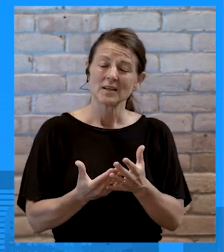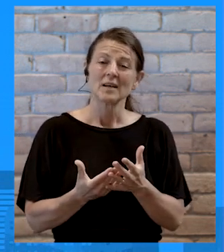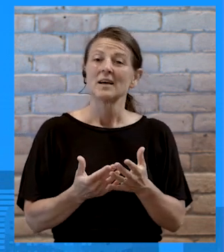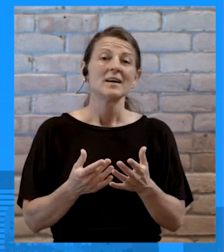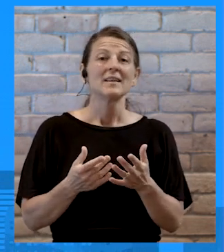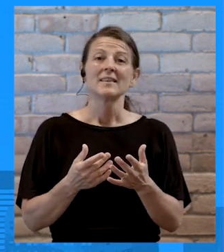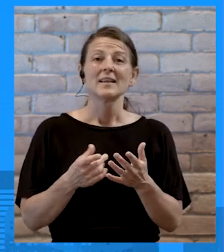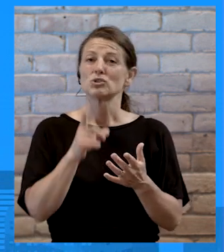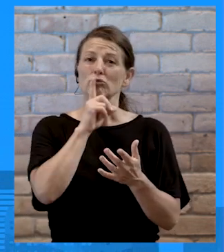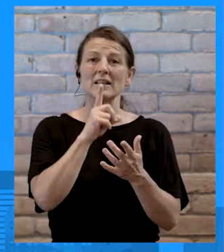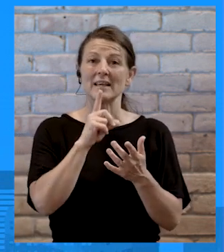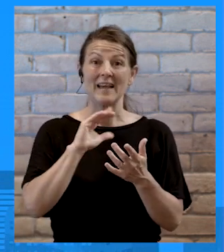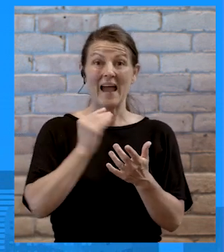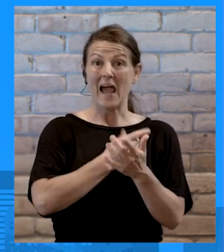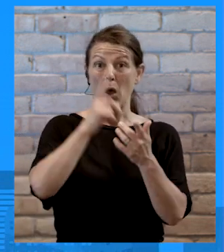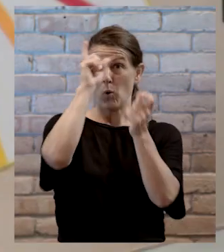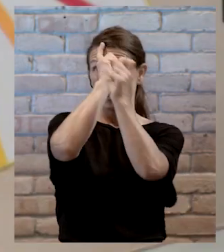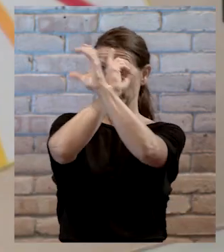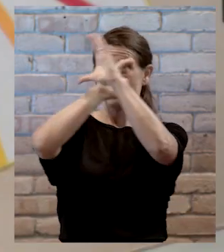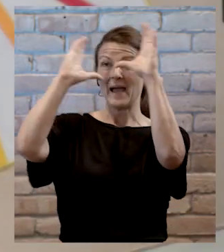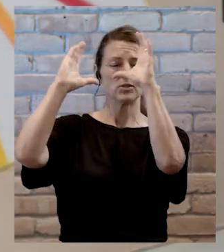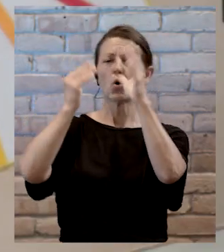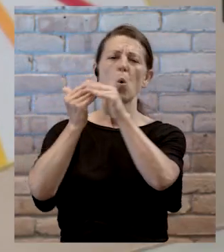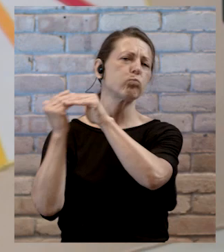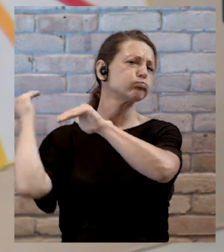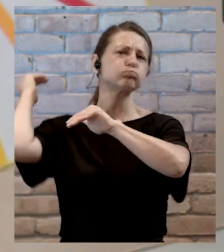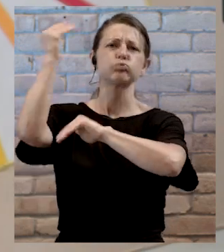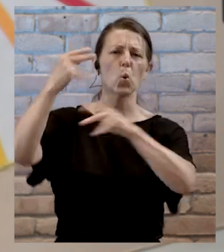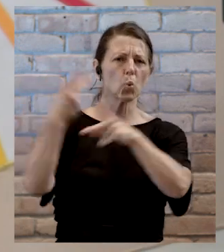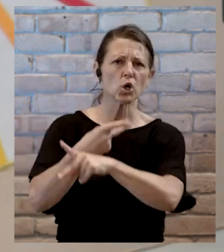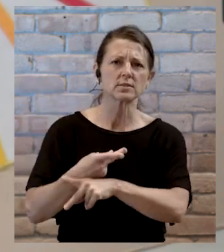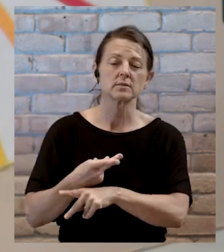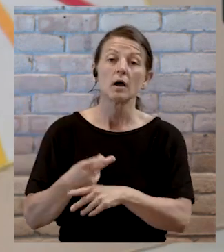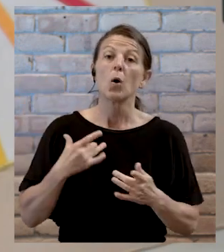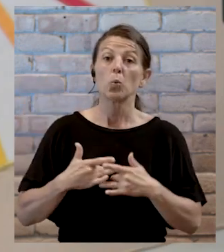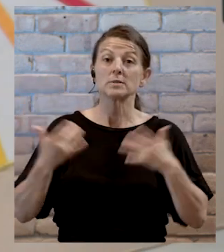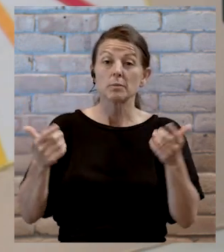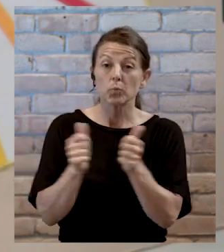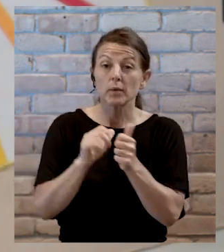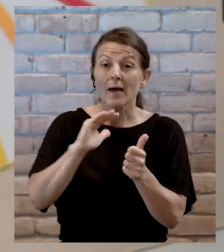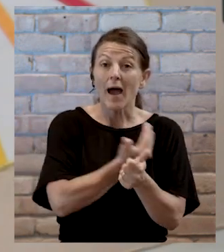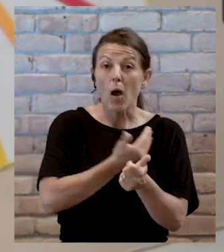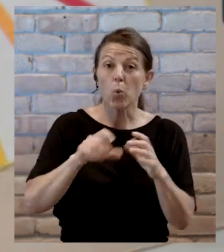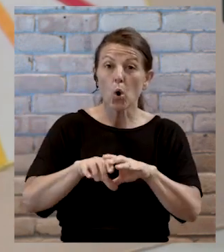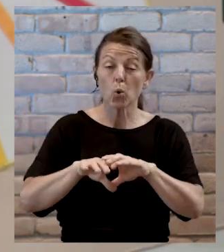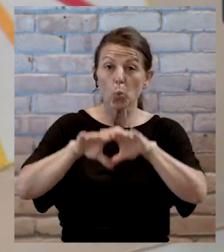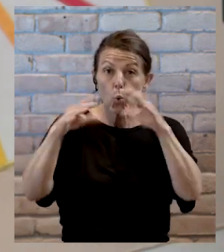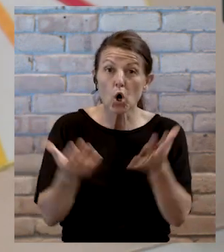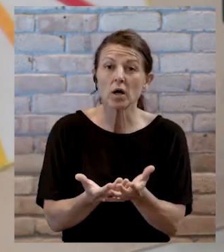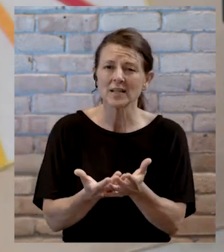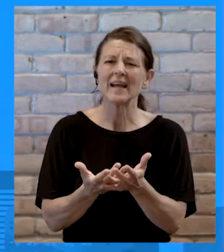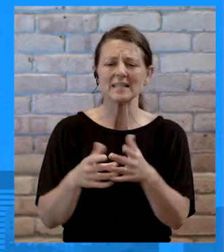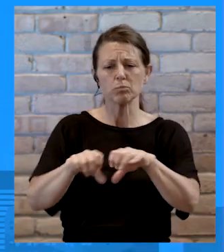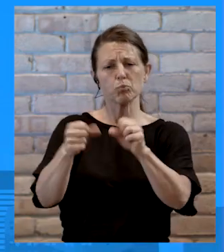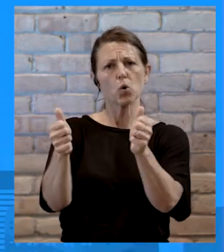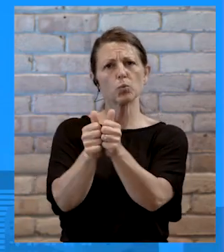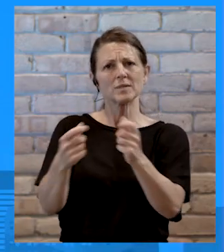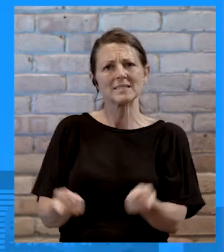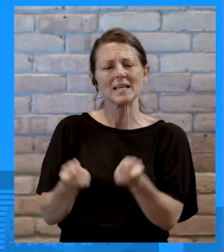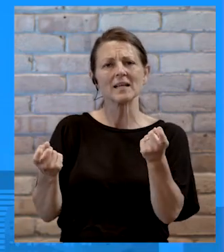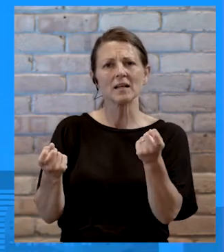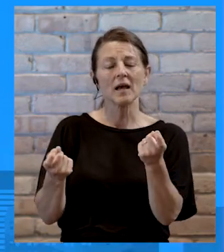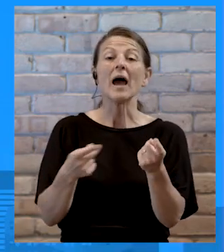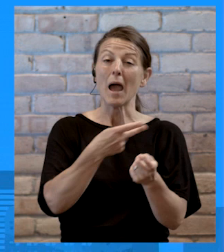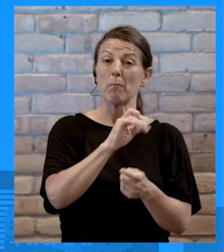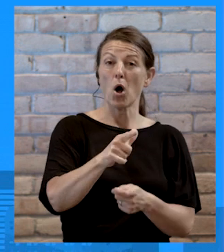can ever imagine. What's going on with our world? It is busted by sin. And Paul says, chief